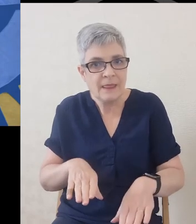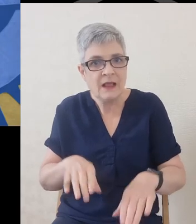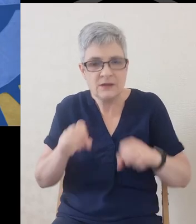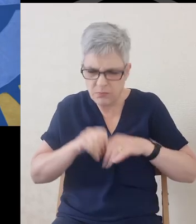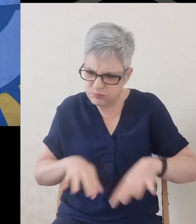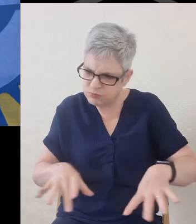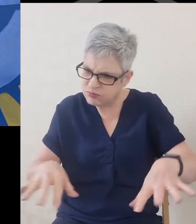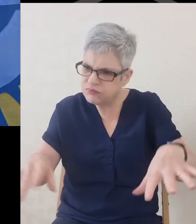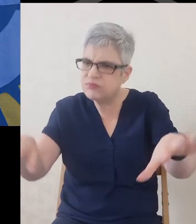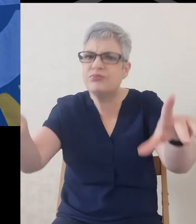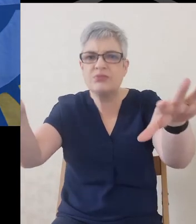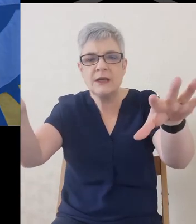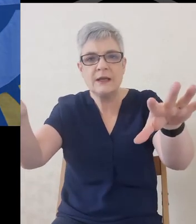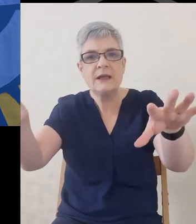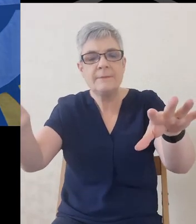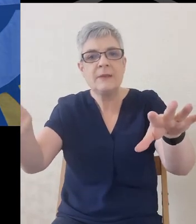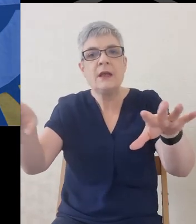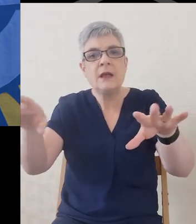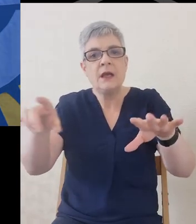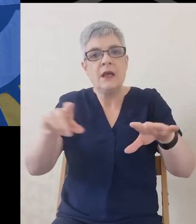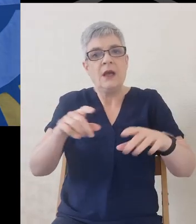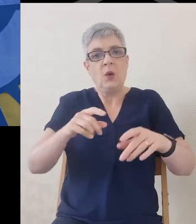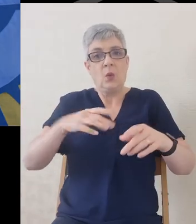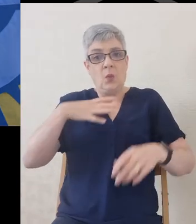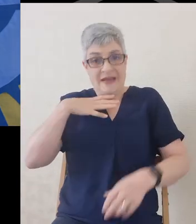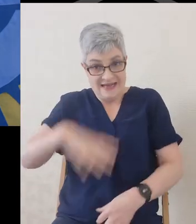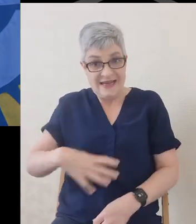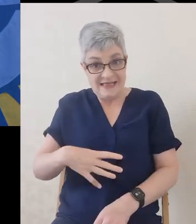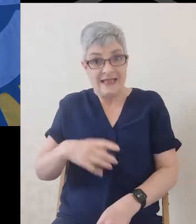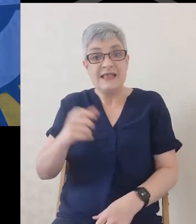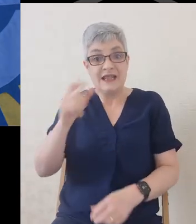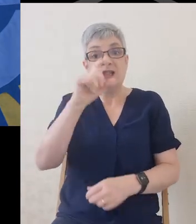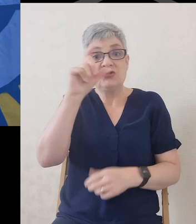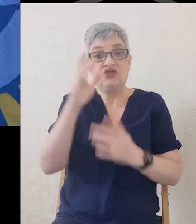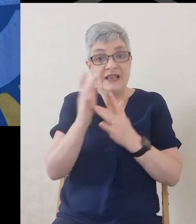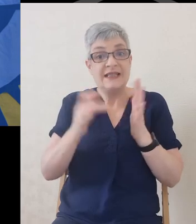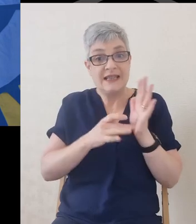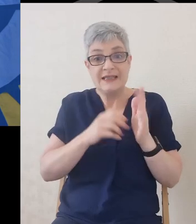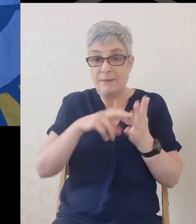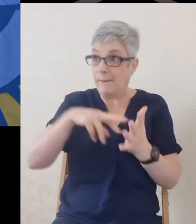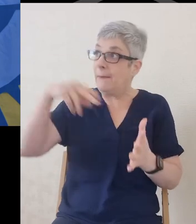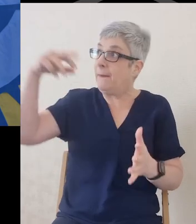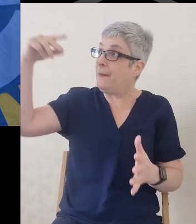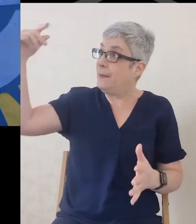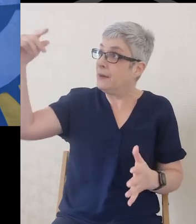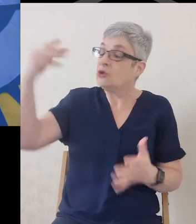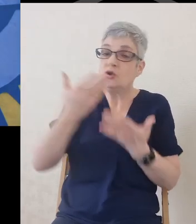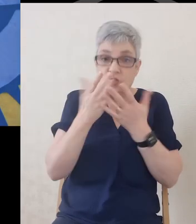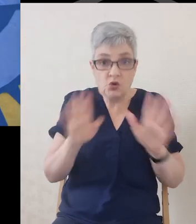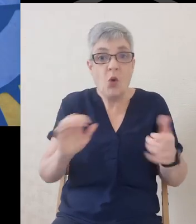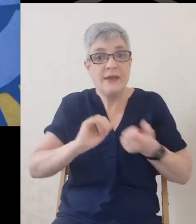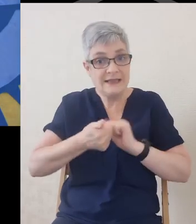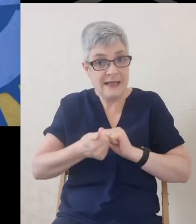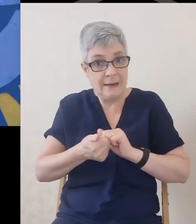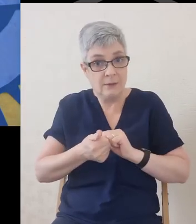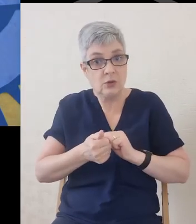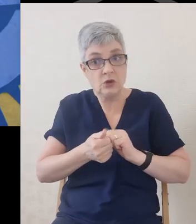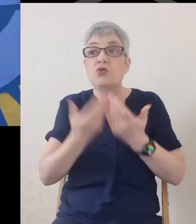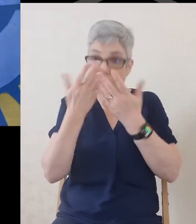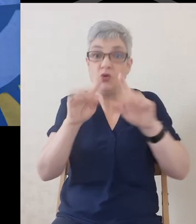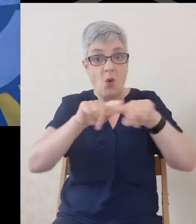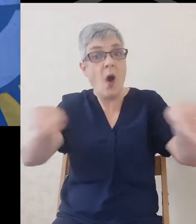of the earth. It took his departure in this dramatic way to underline for these first disciples and for us